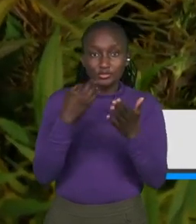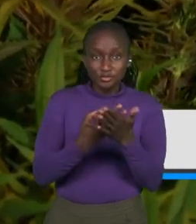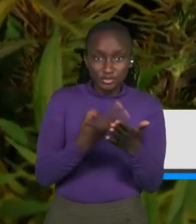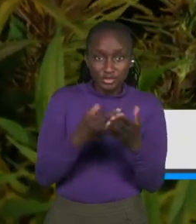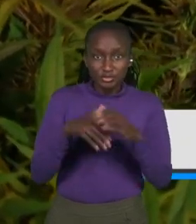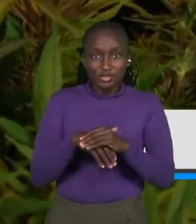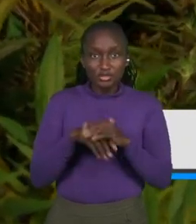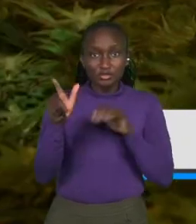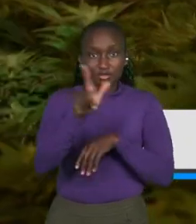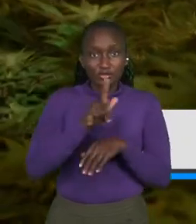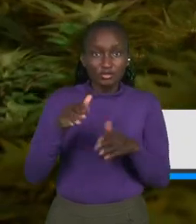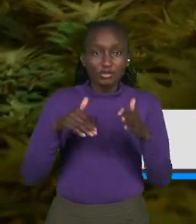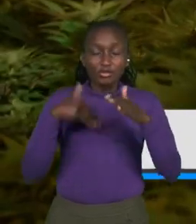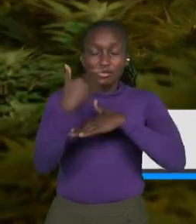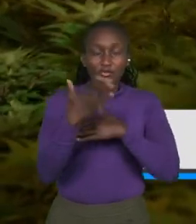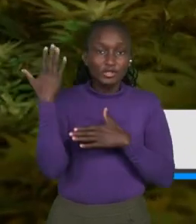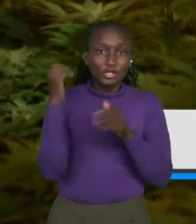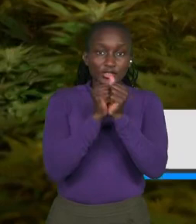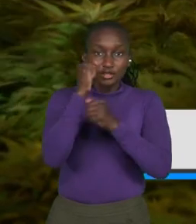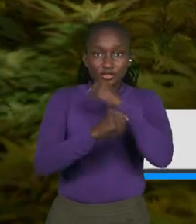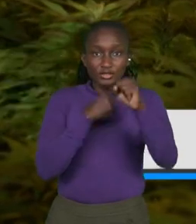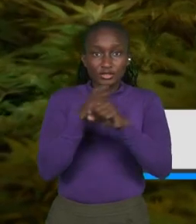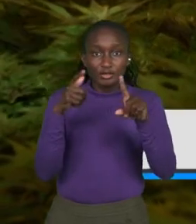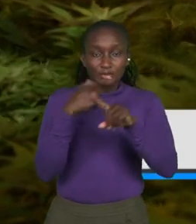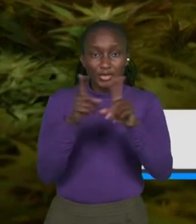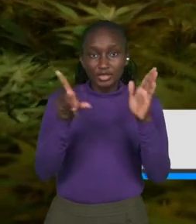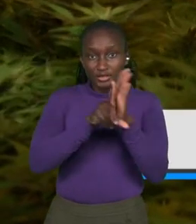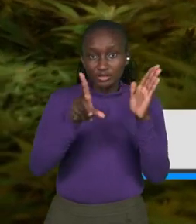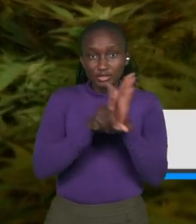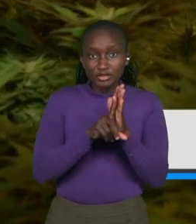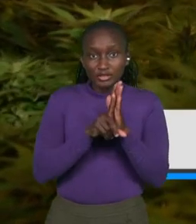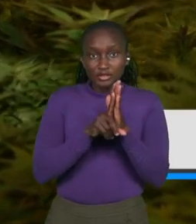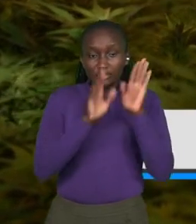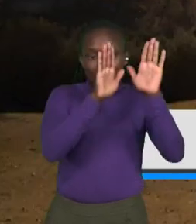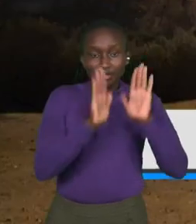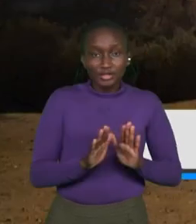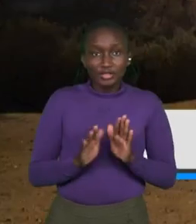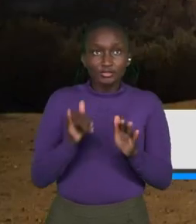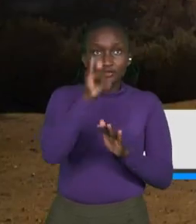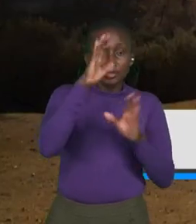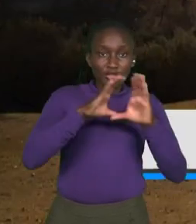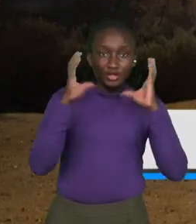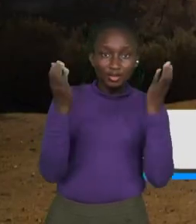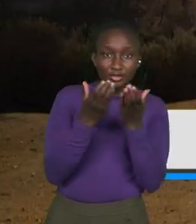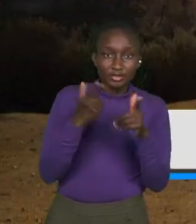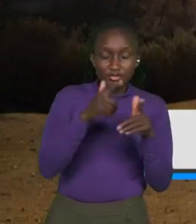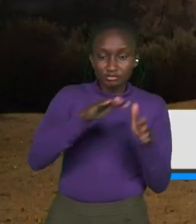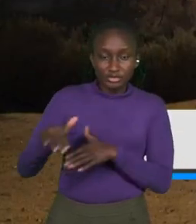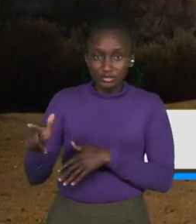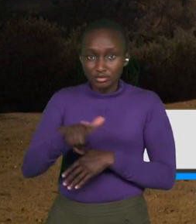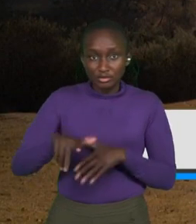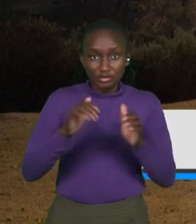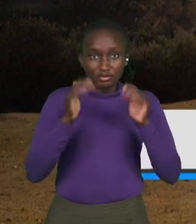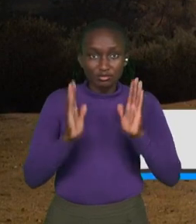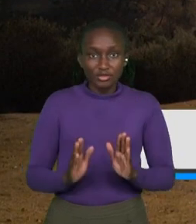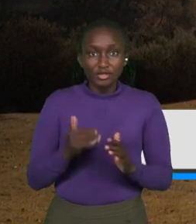last decade. But at this stage, legislation prioritizes foreign companies, largely excluding the local farmers from an